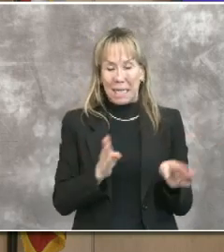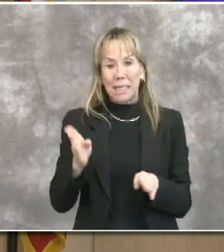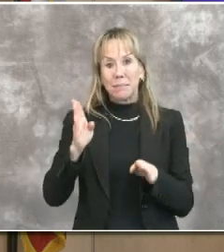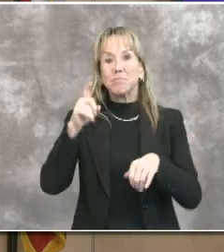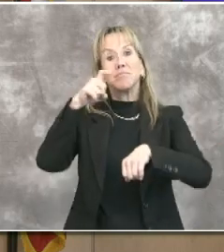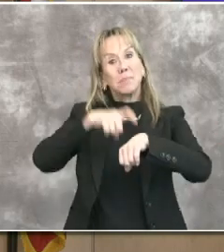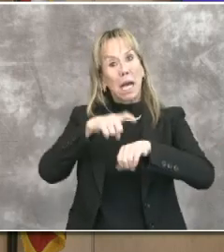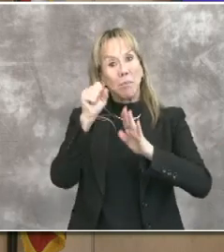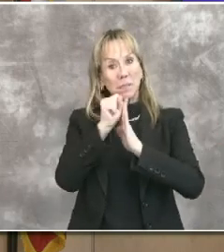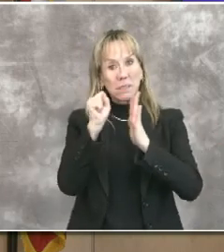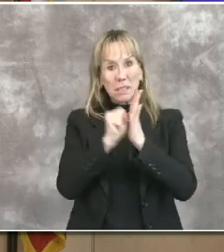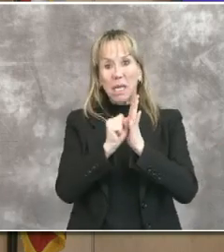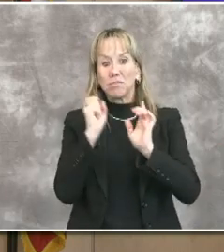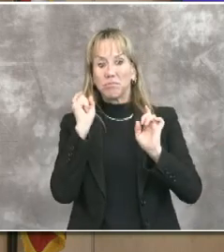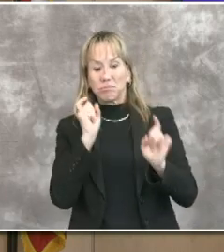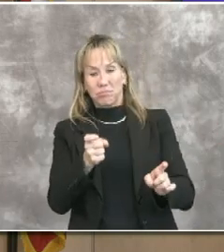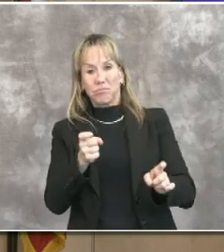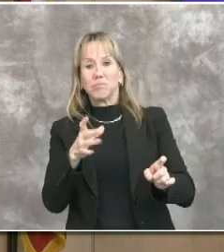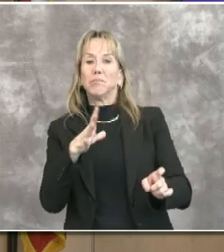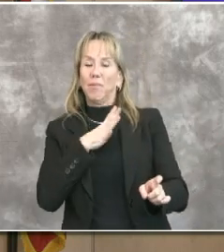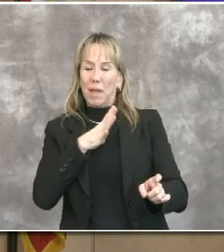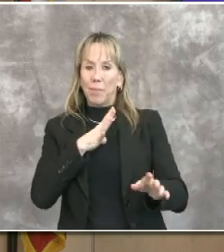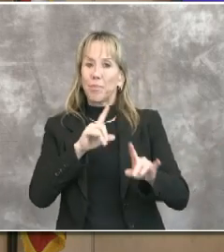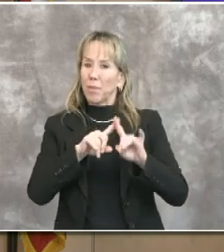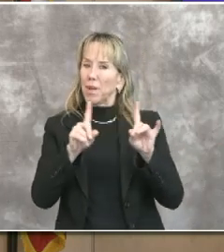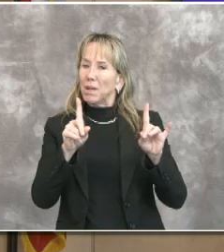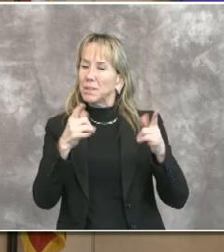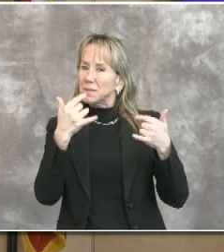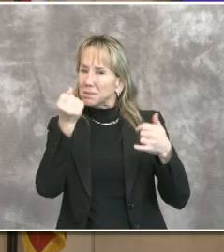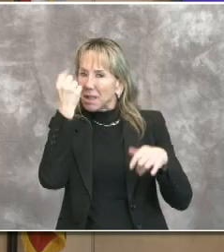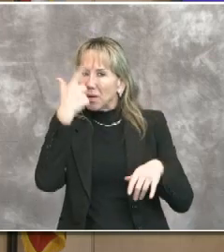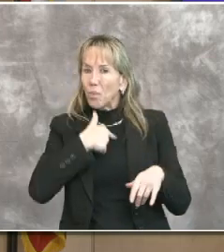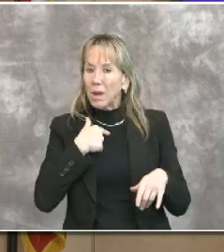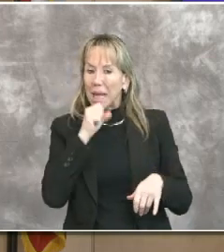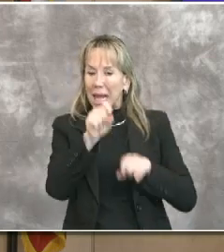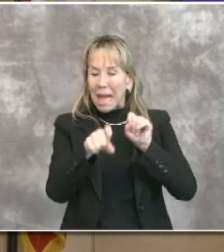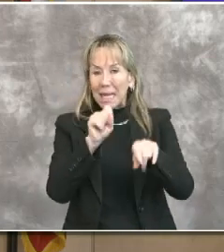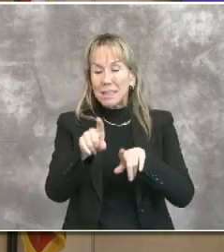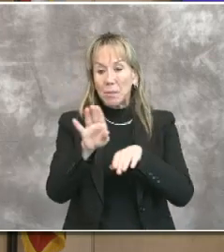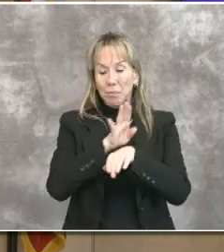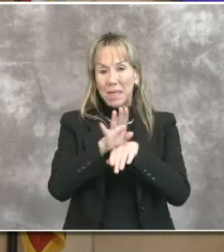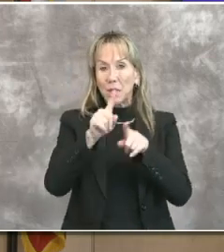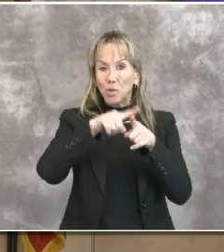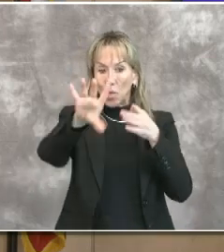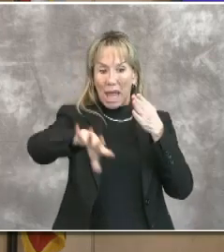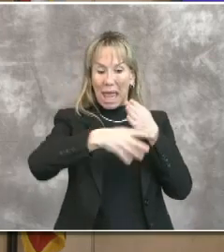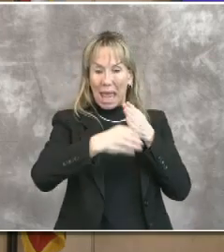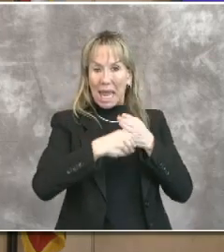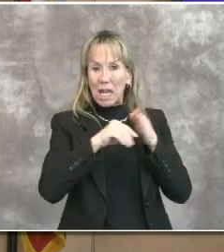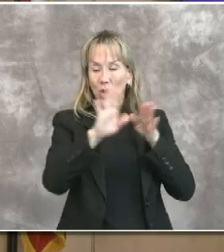here warranted it. But we are asking businesses to have in their plans things that maximize telecommuting and